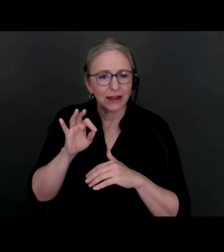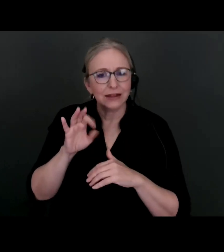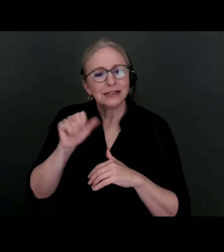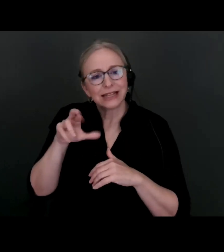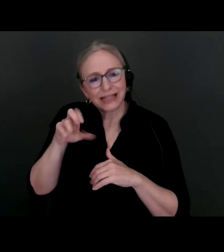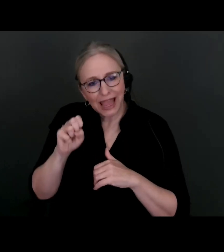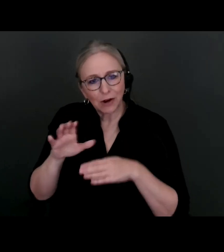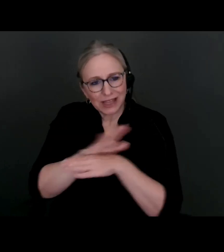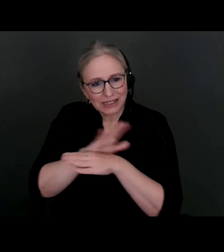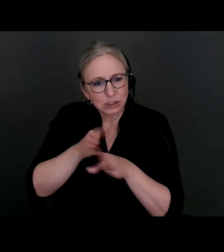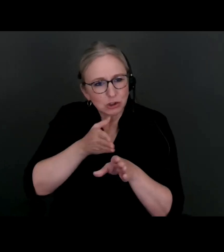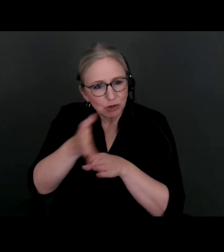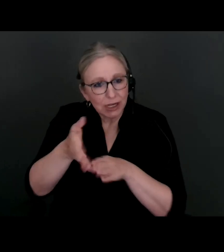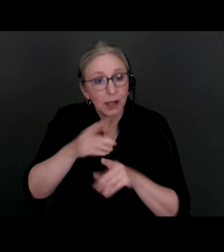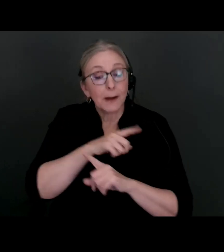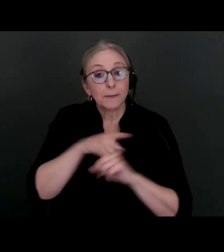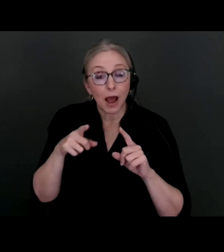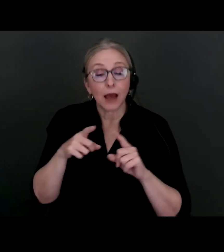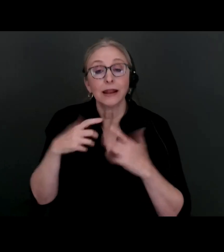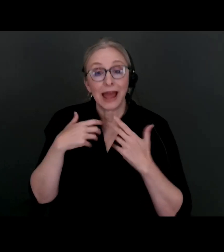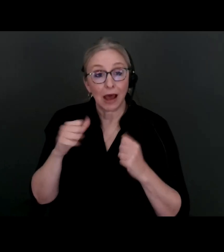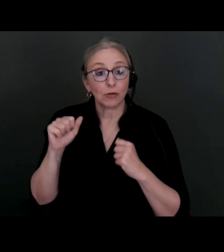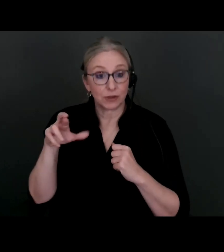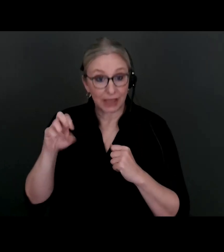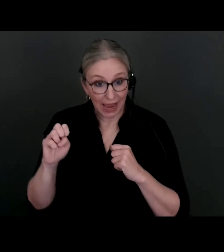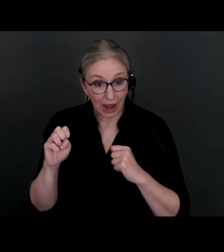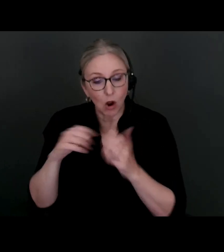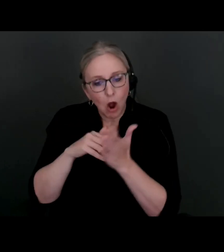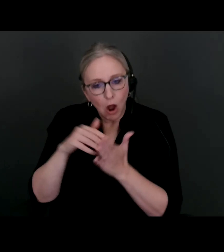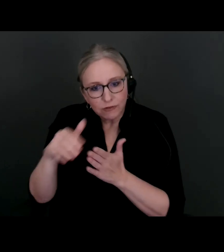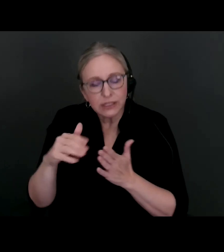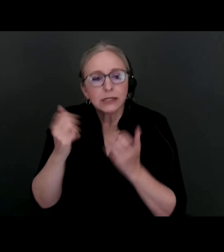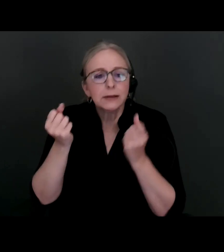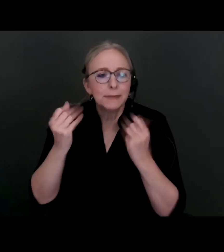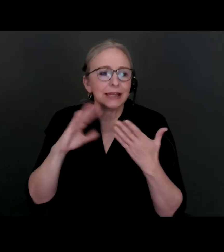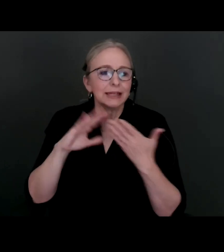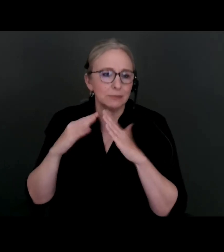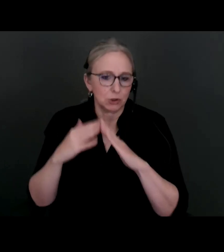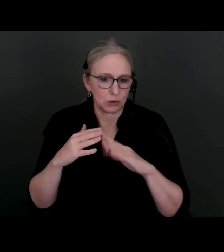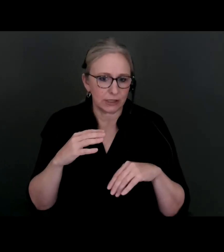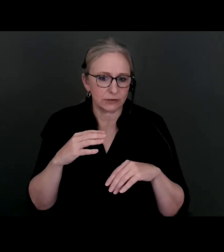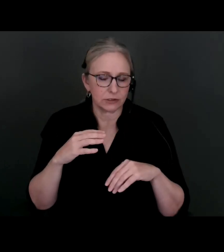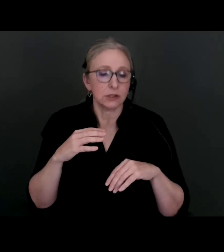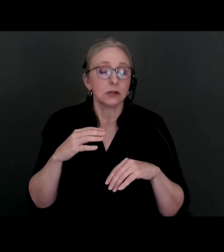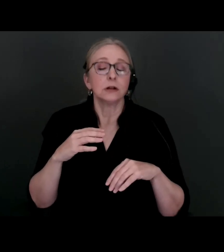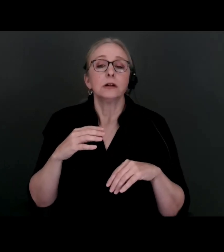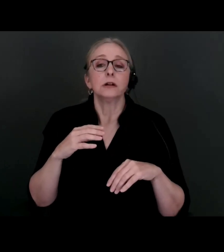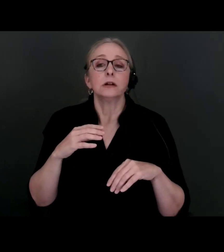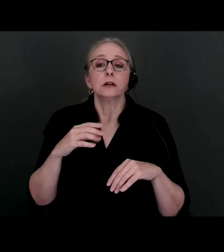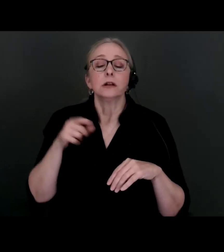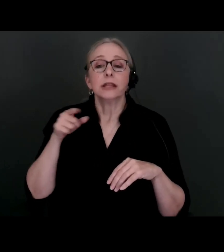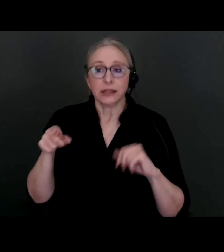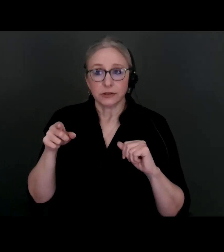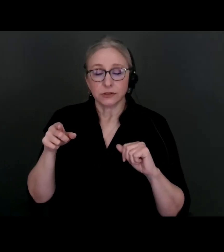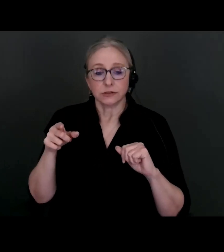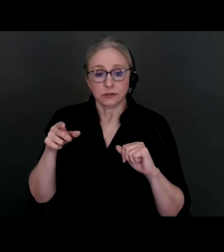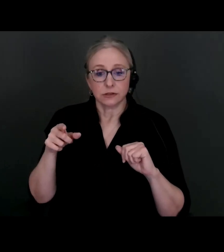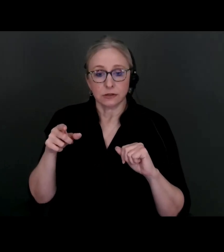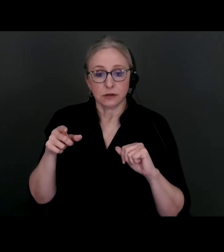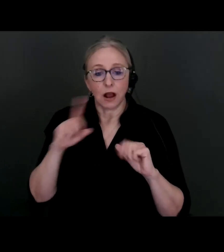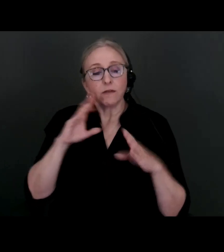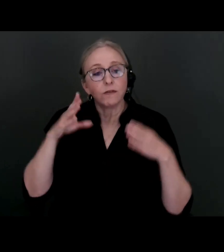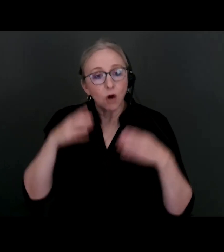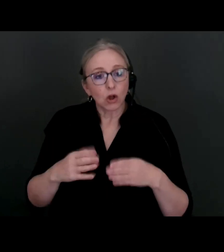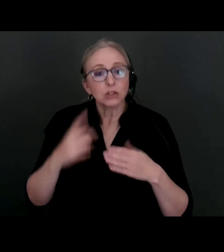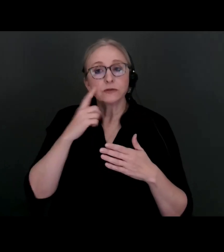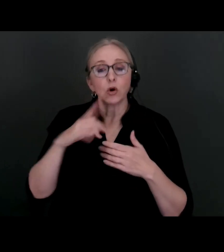industry. But healthcare, oftentimes in many communities, is a focus area